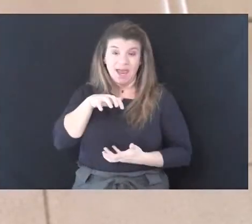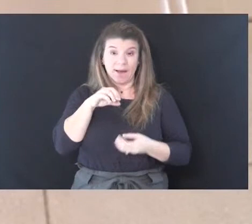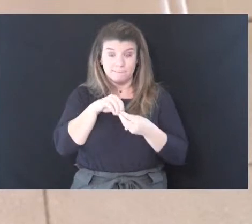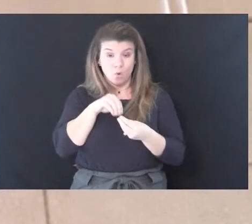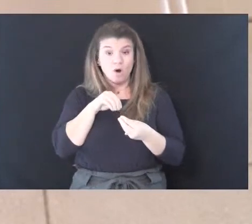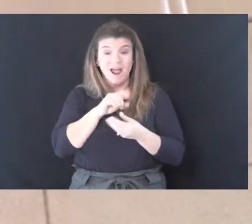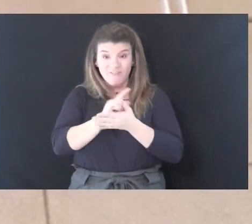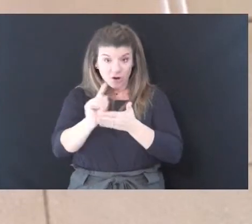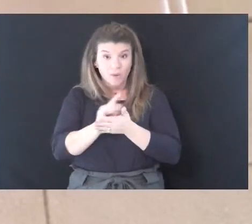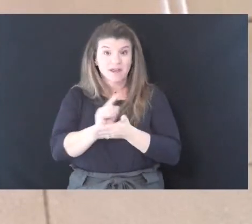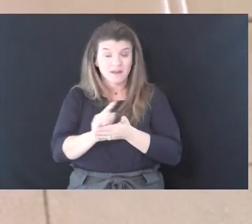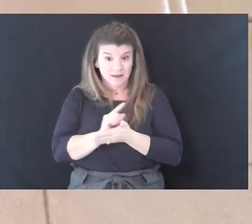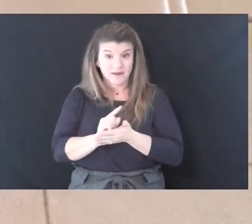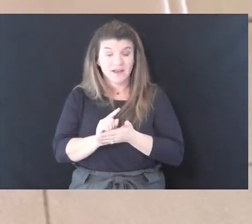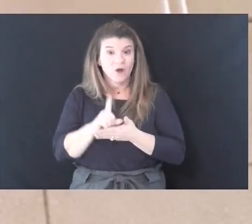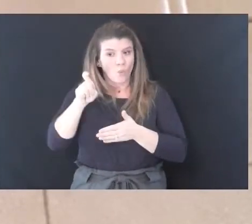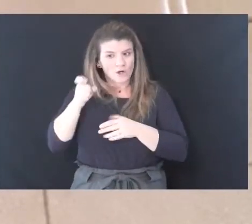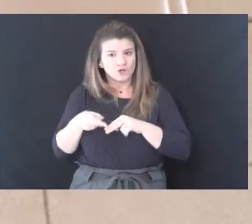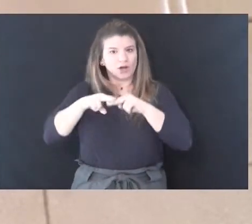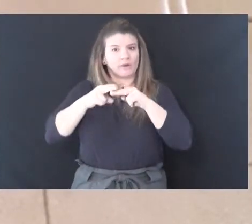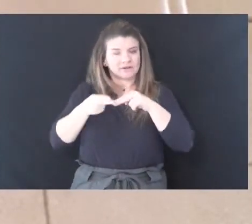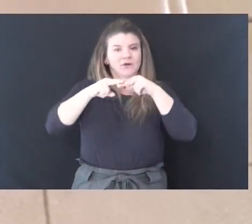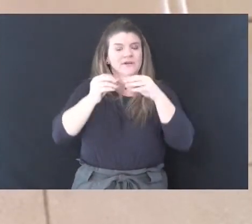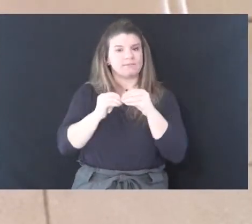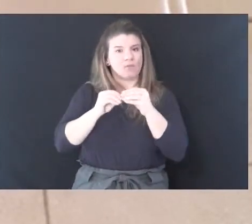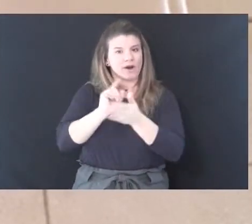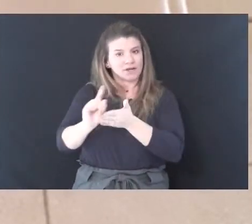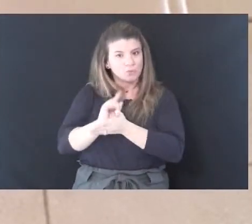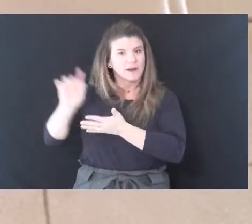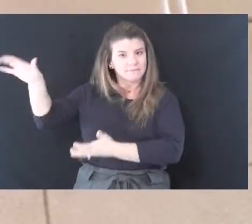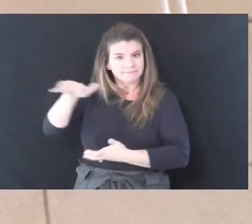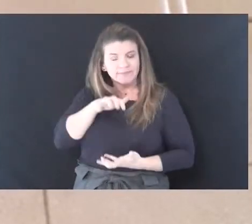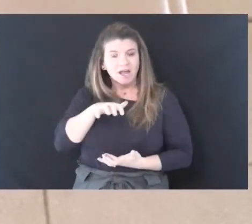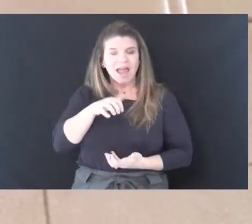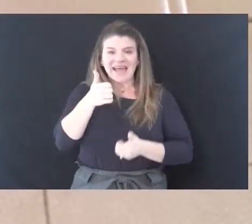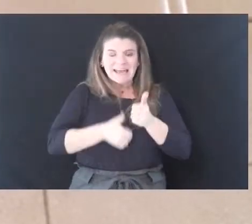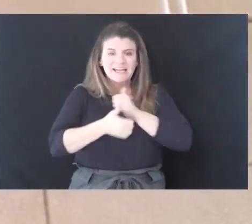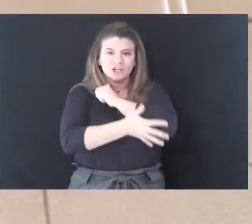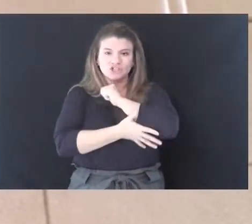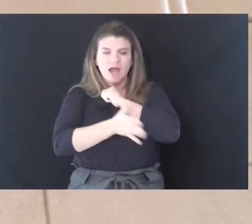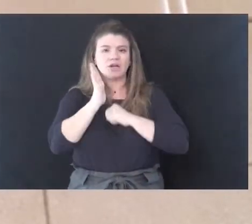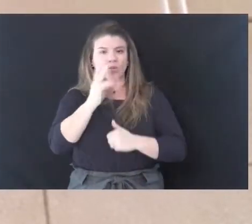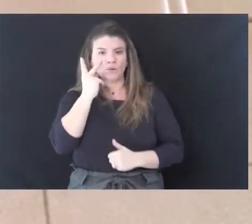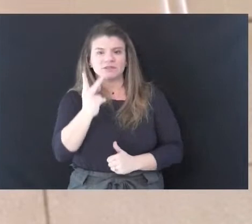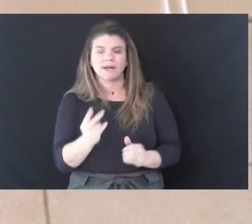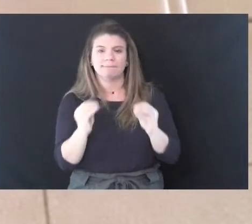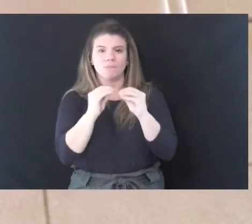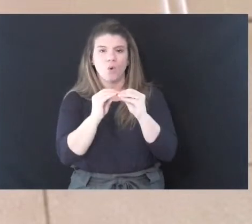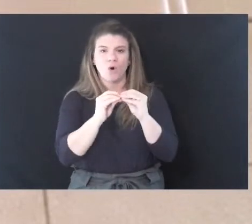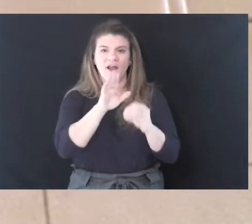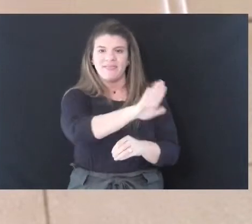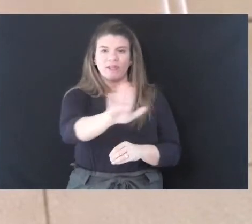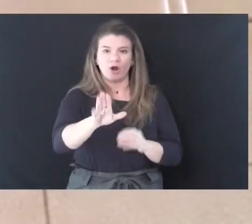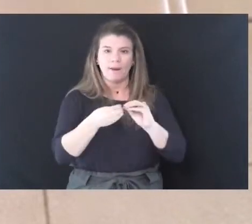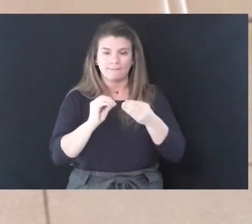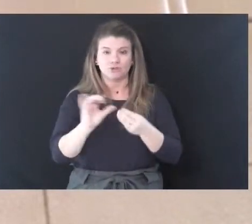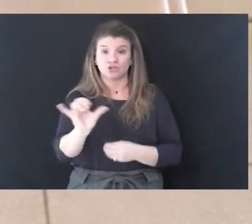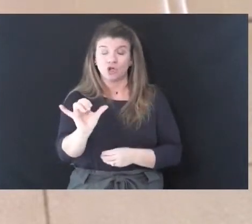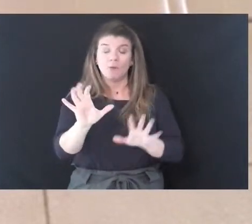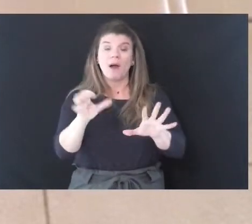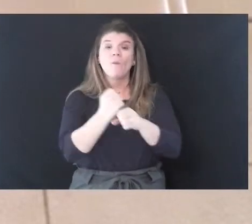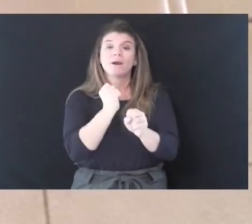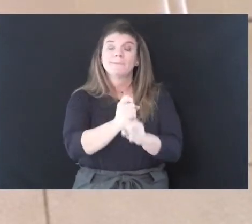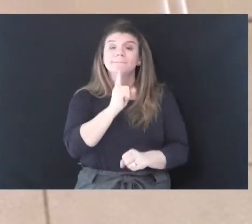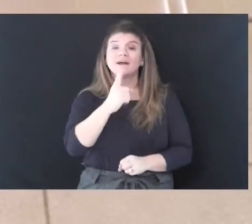governor pointed out, we're going to see an increase next week. Each county will see greater growth in that. But again, I want to make sure